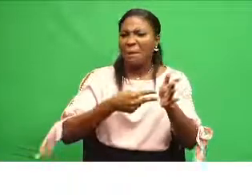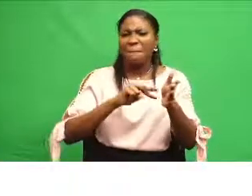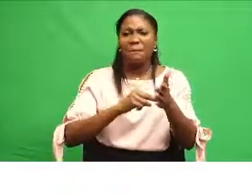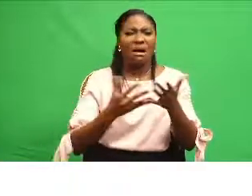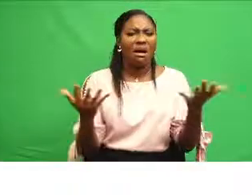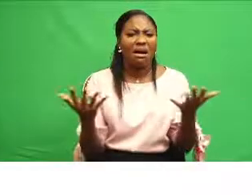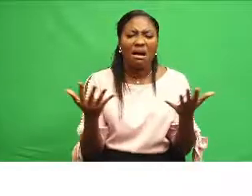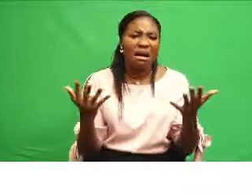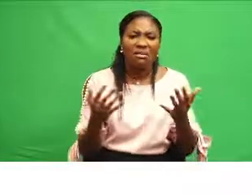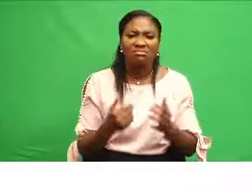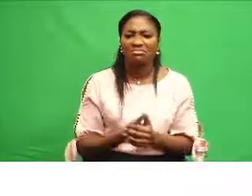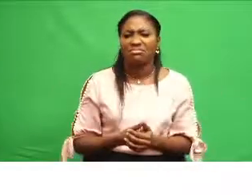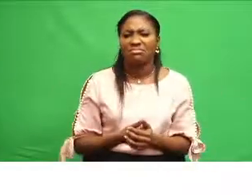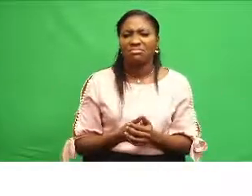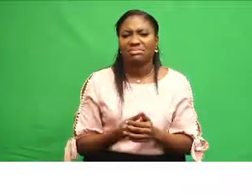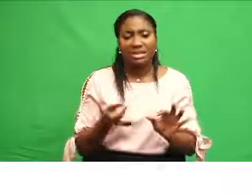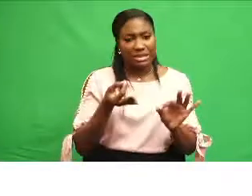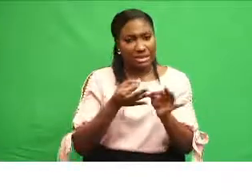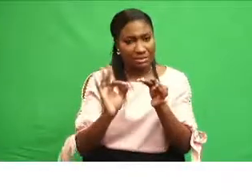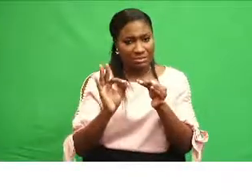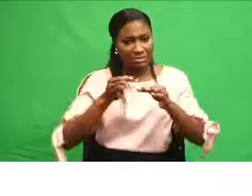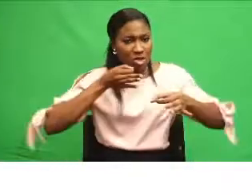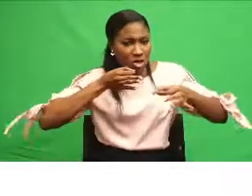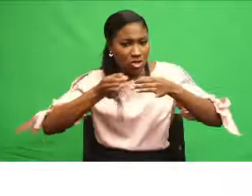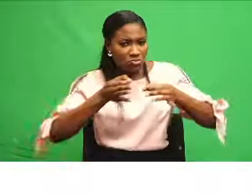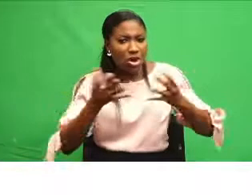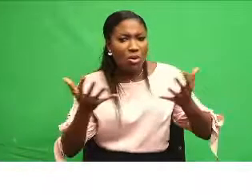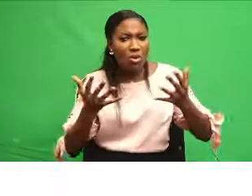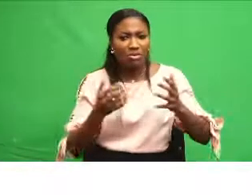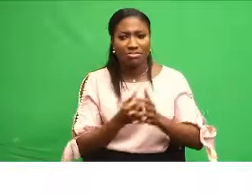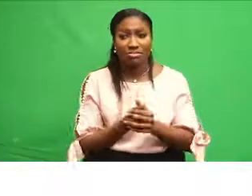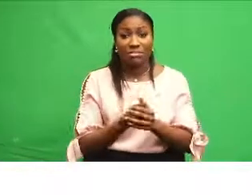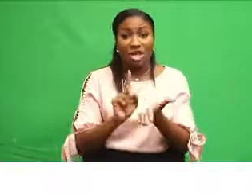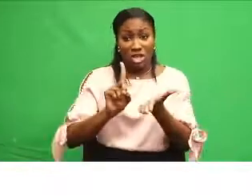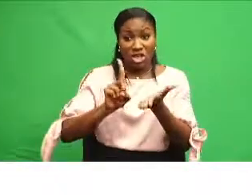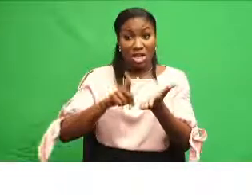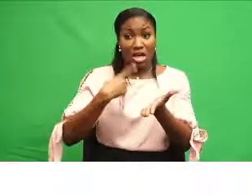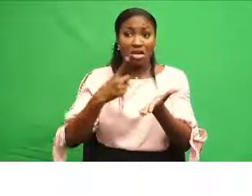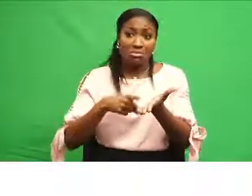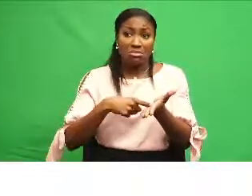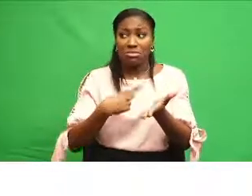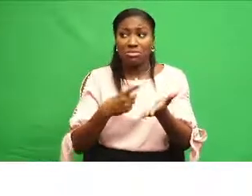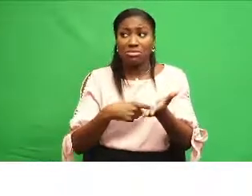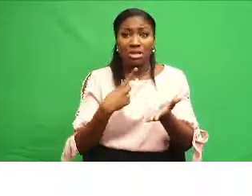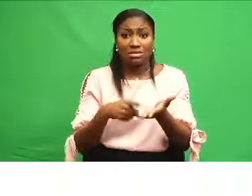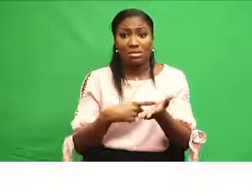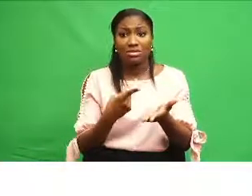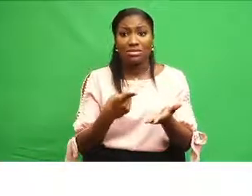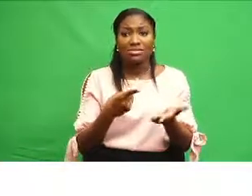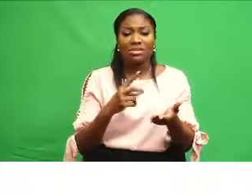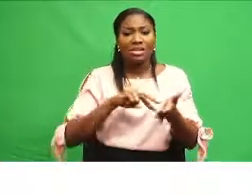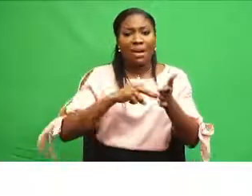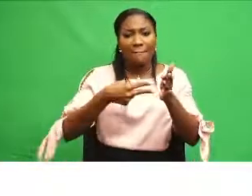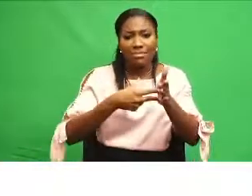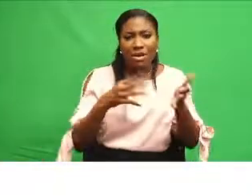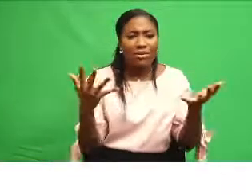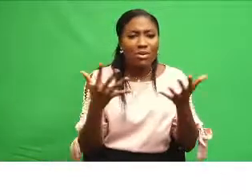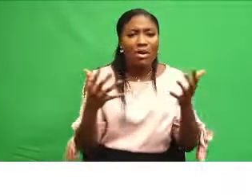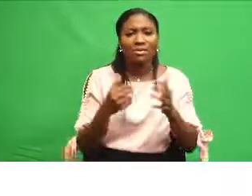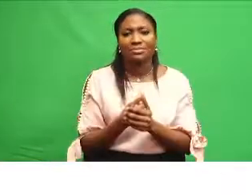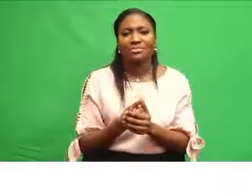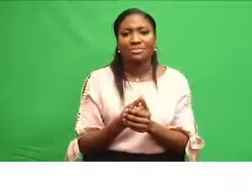are. A simple definition of EFA is that it is sometimes referred to as financial exploitation, defined as